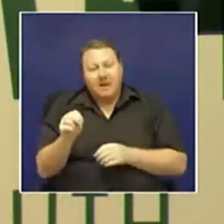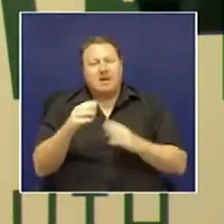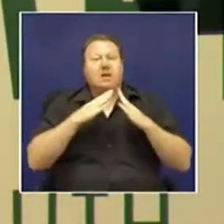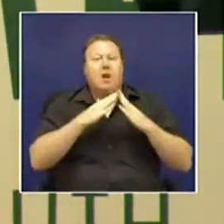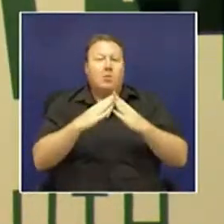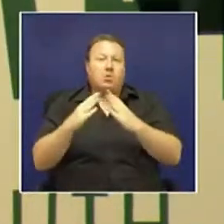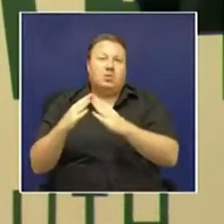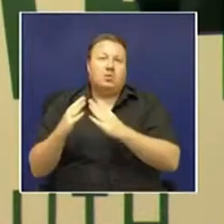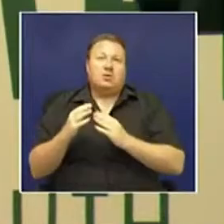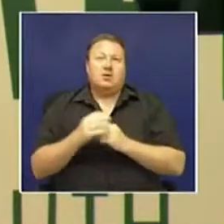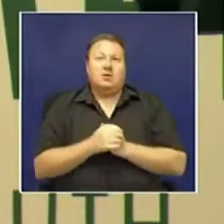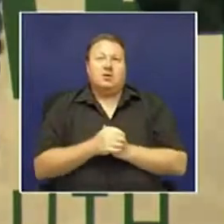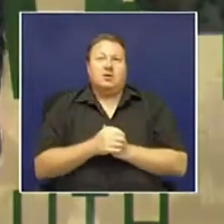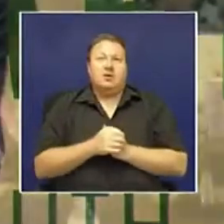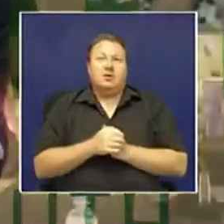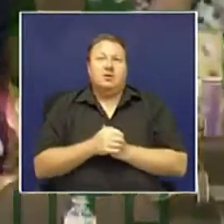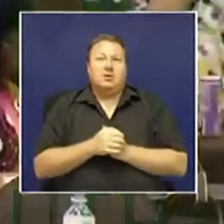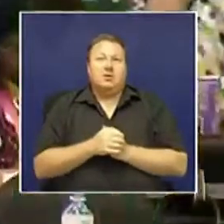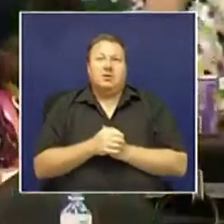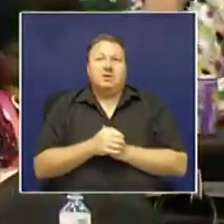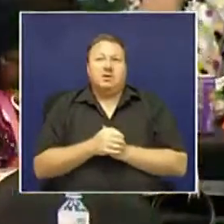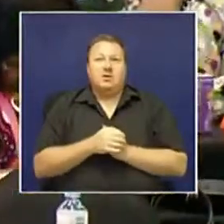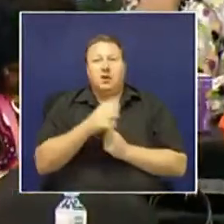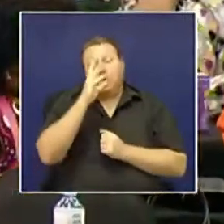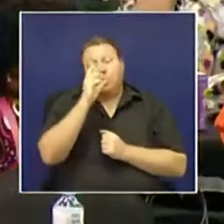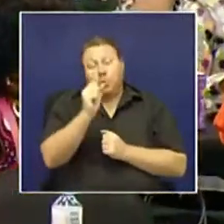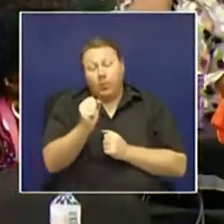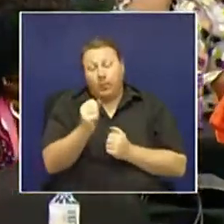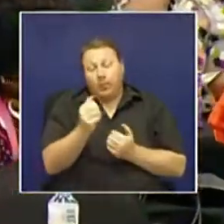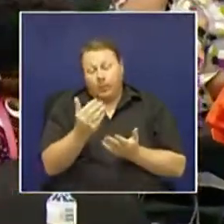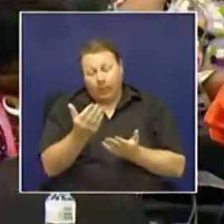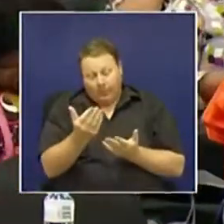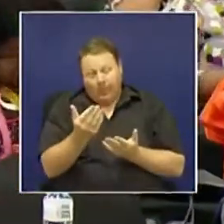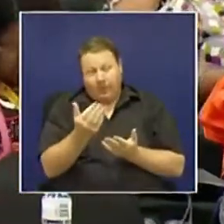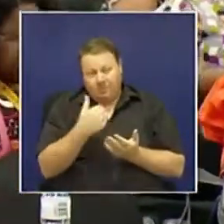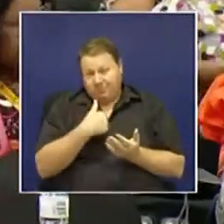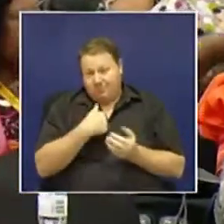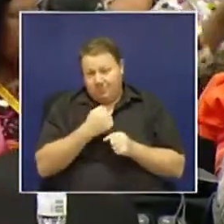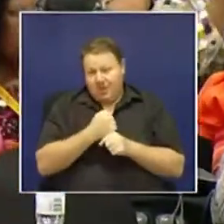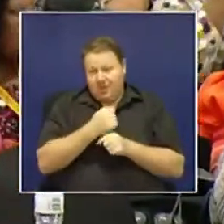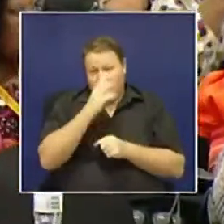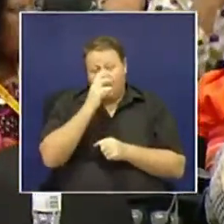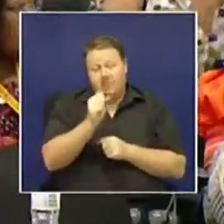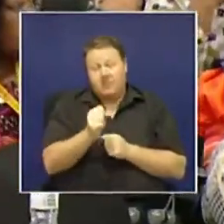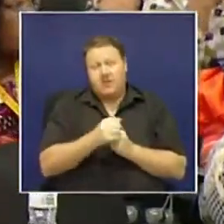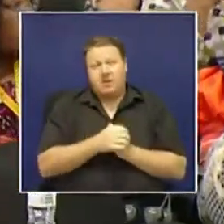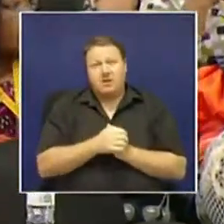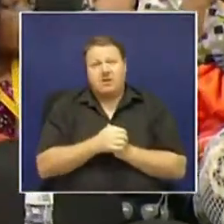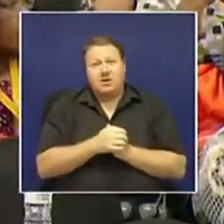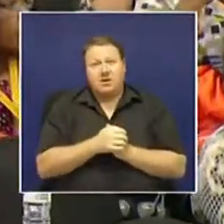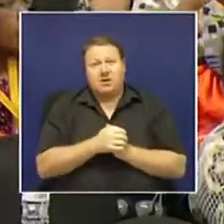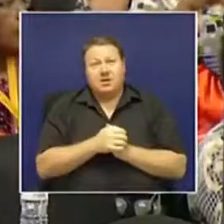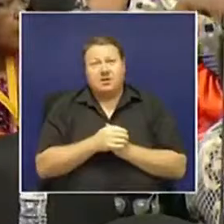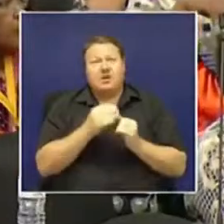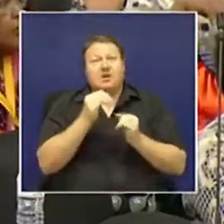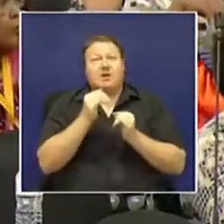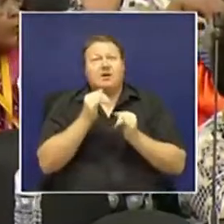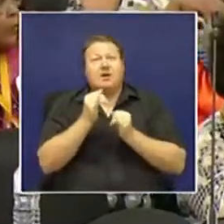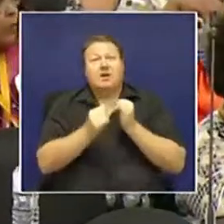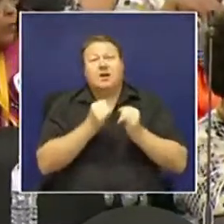Assuming, I'm making this assumption, assuming these 11.2